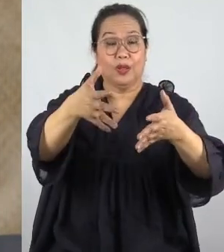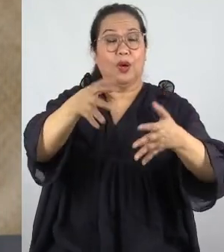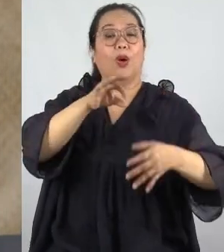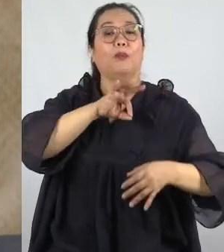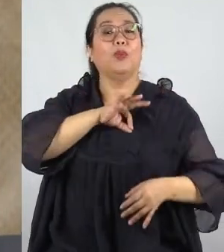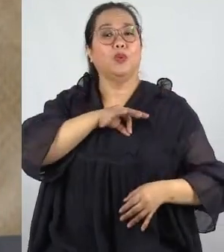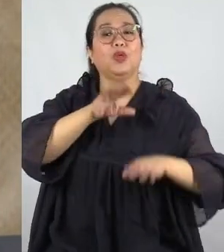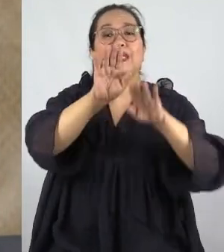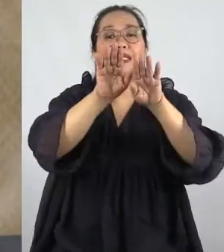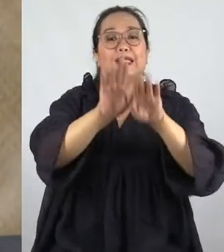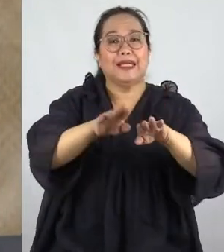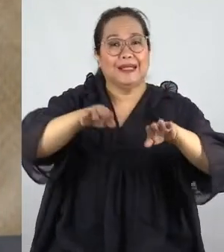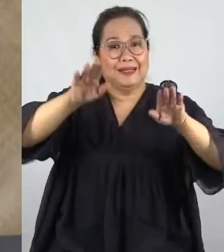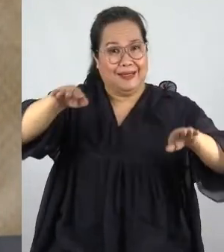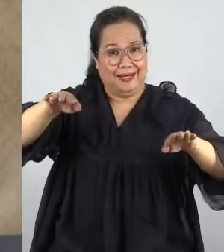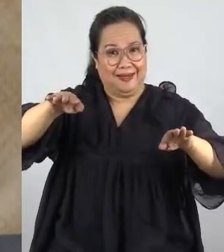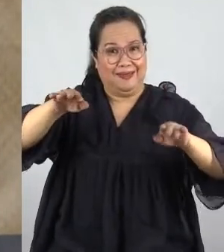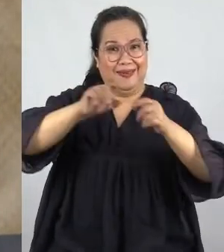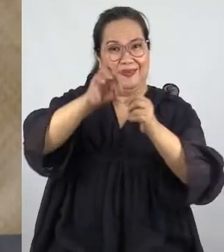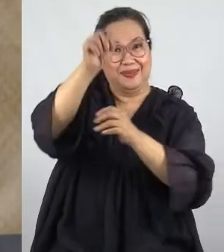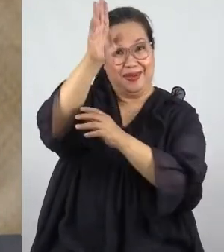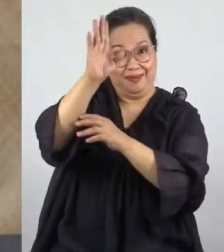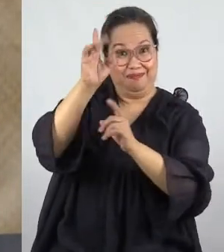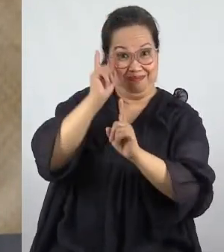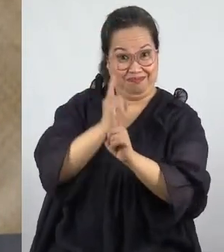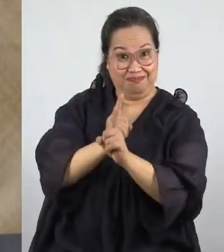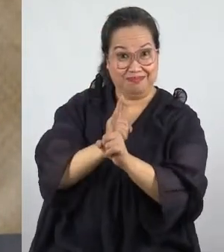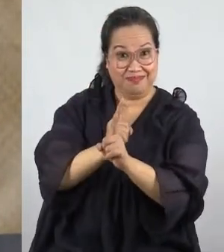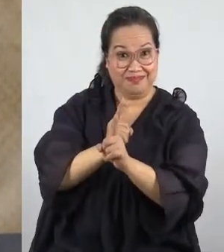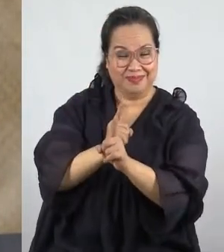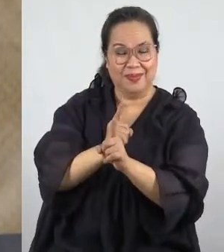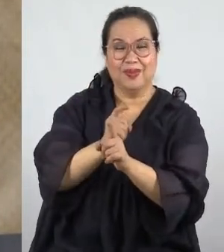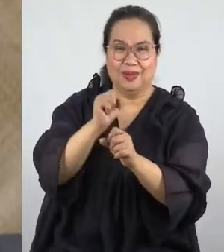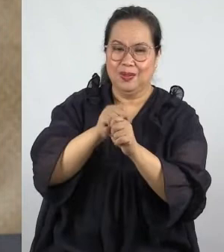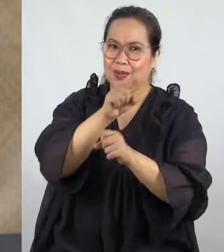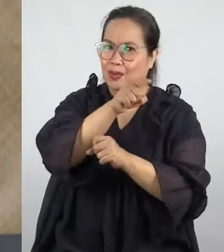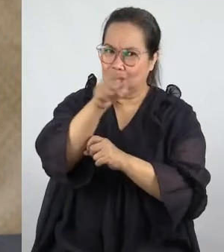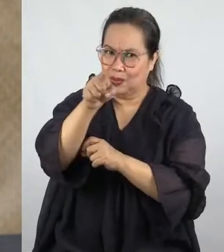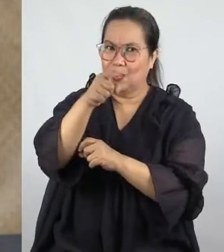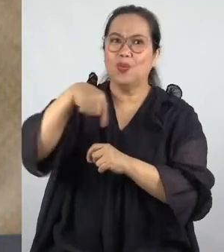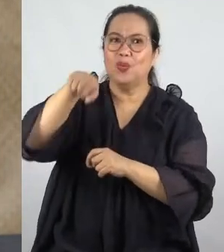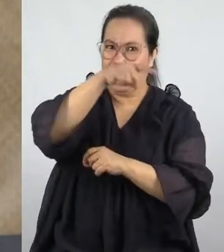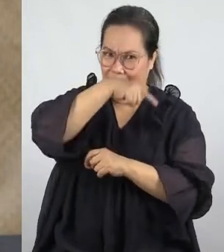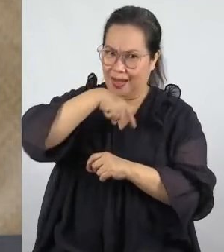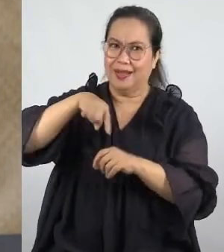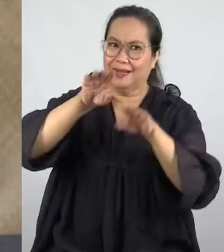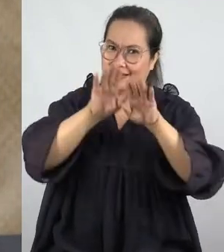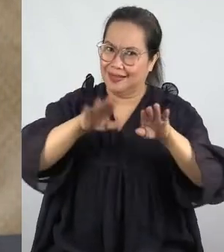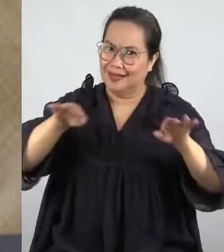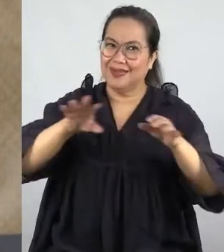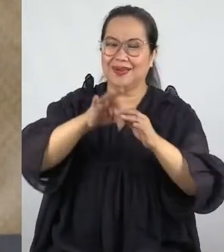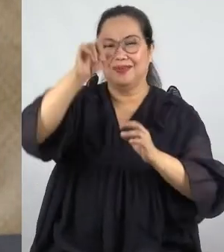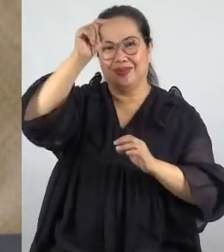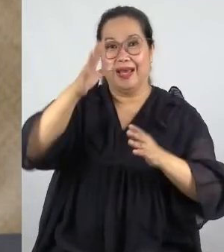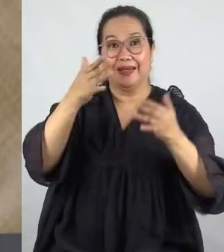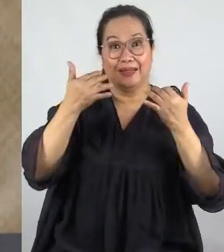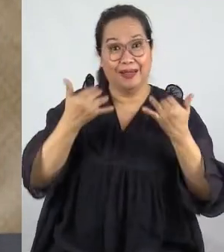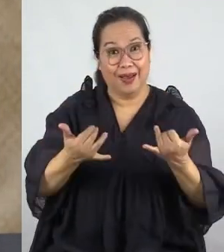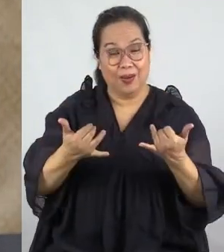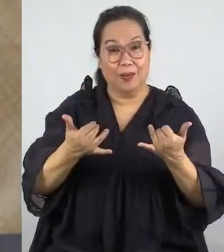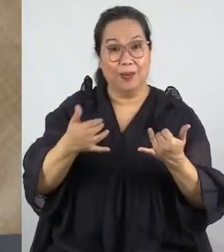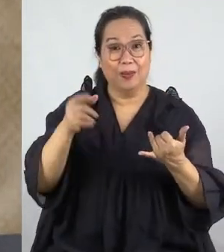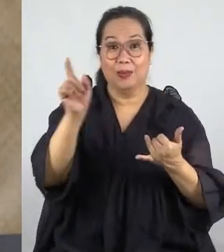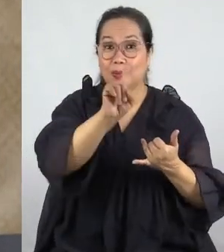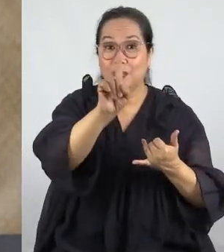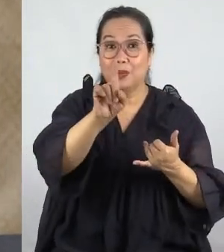be called children of God. Diba? So beloved, sabi niya, we are God's children now, and what